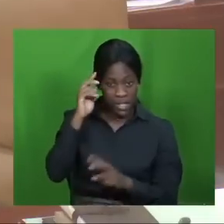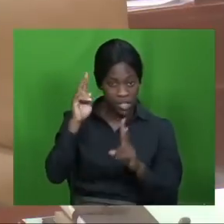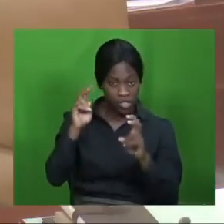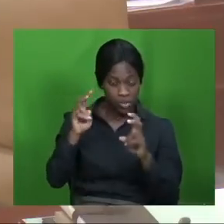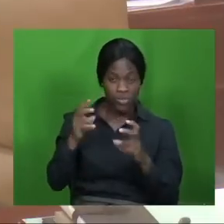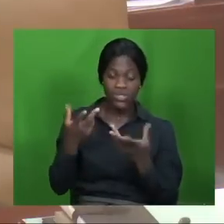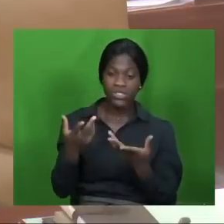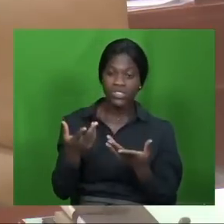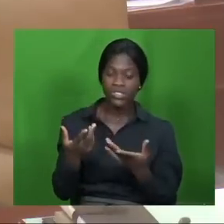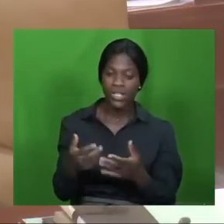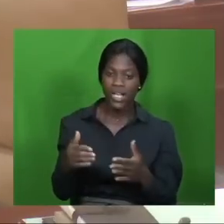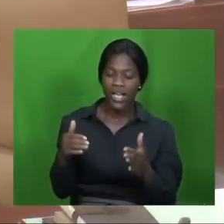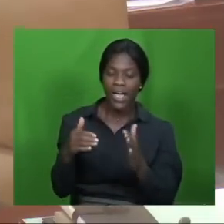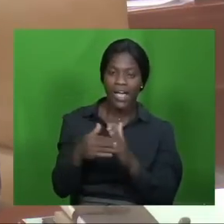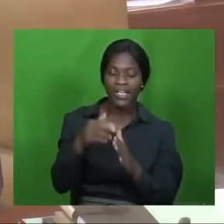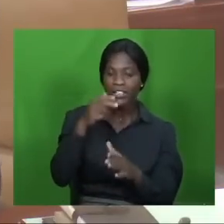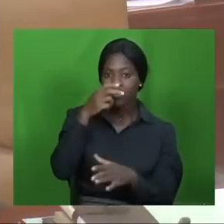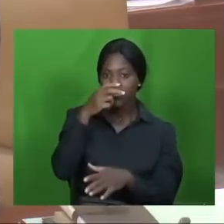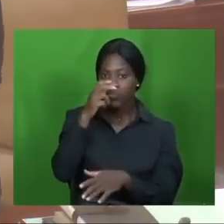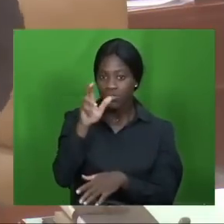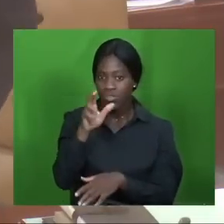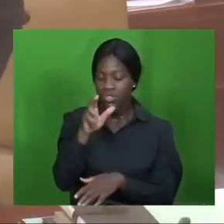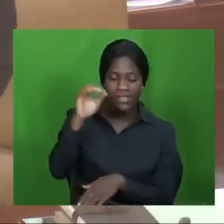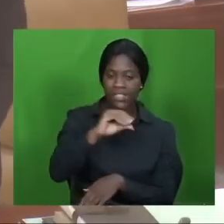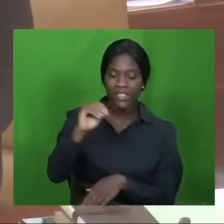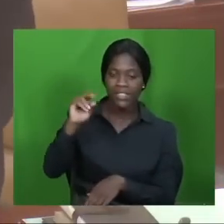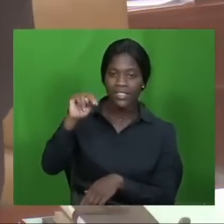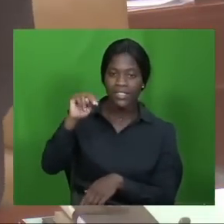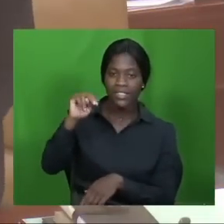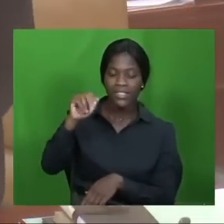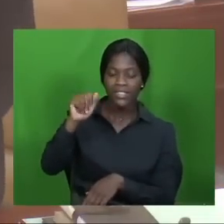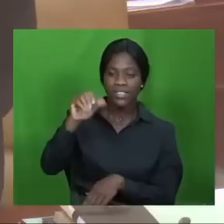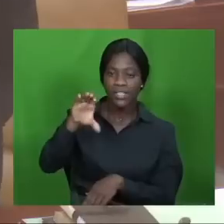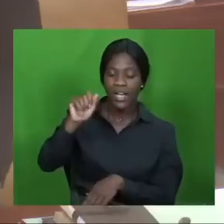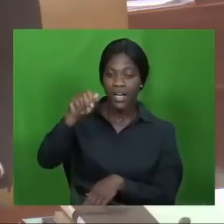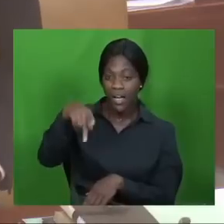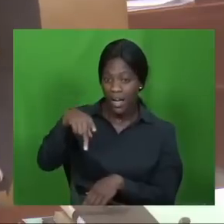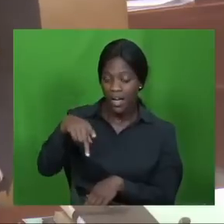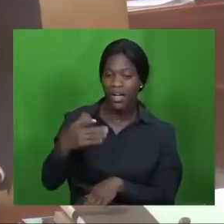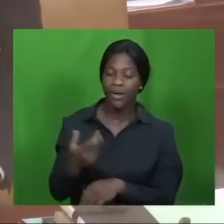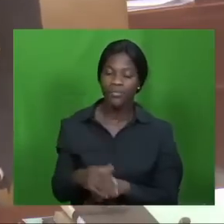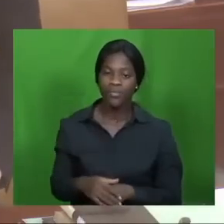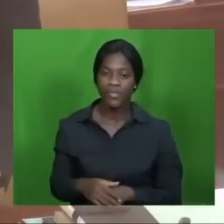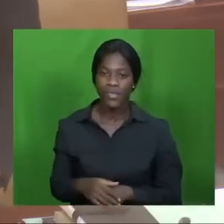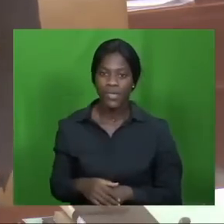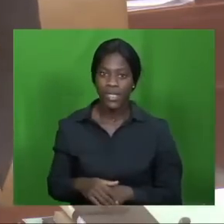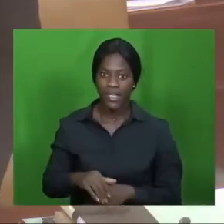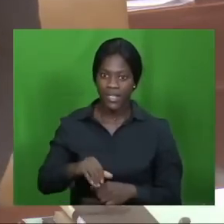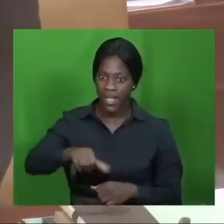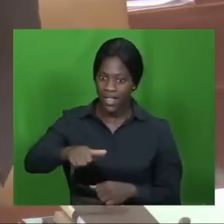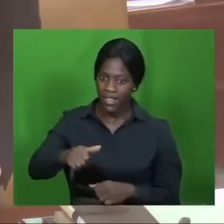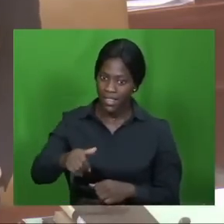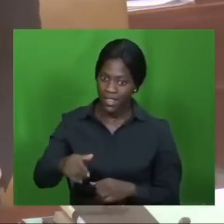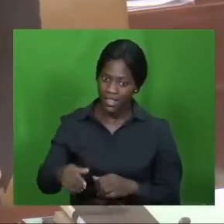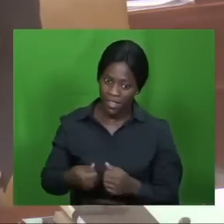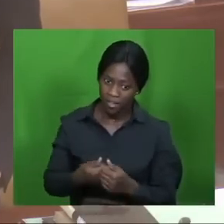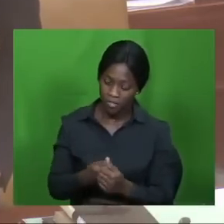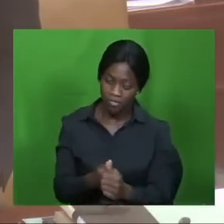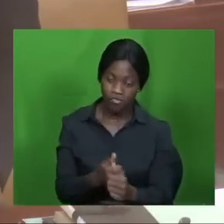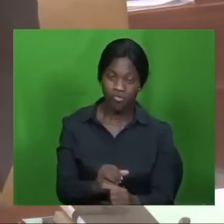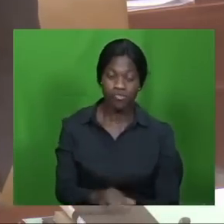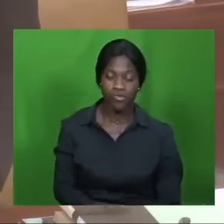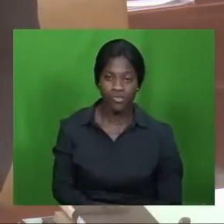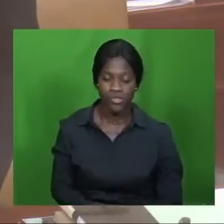NACAP implementation. Then you provide the explanation how far they have come. Mr. Speaker, I think that